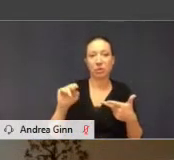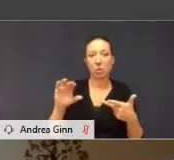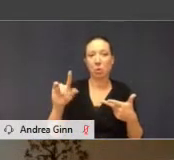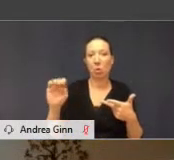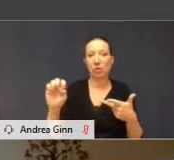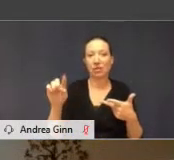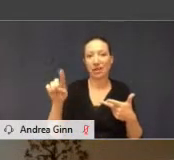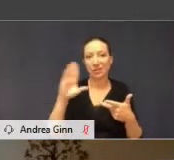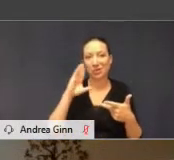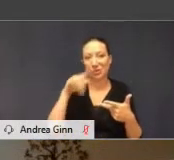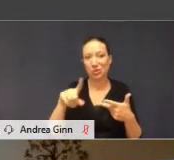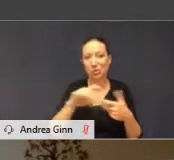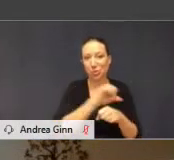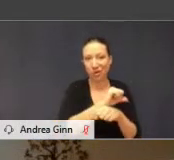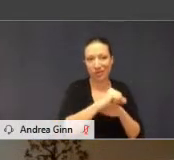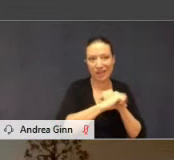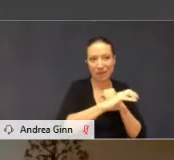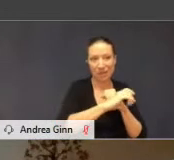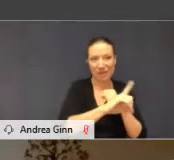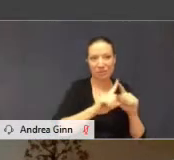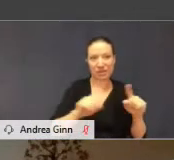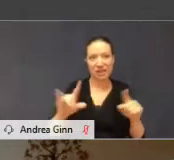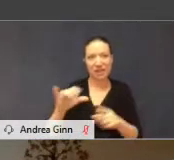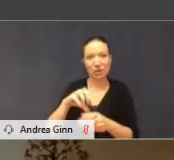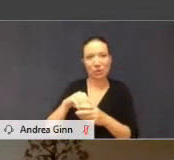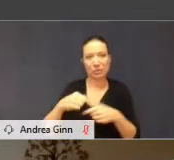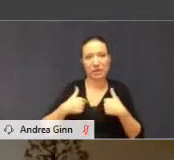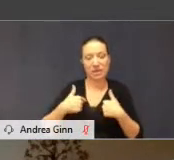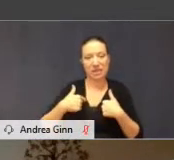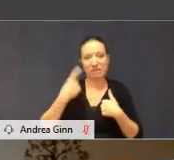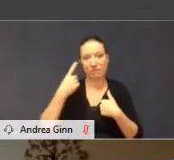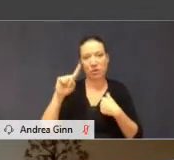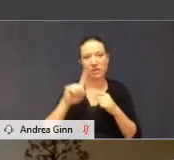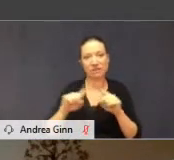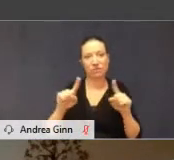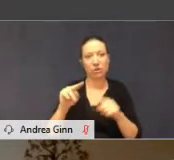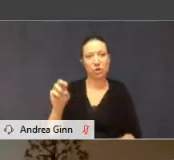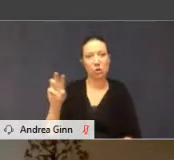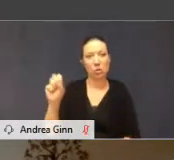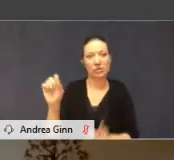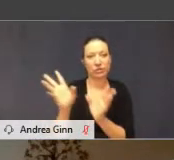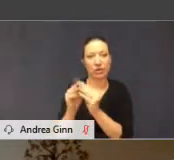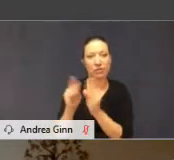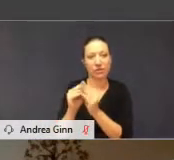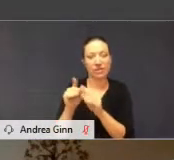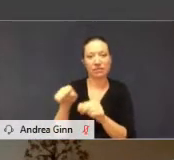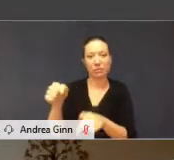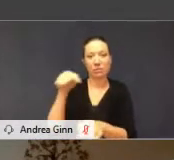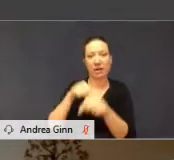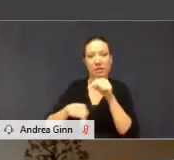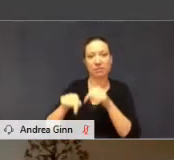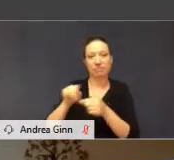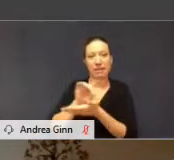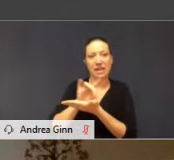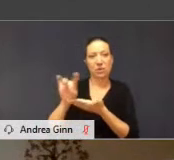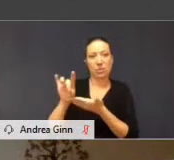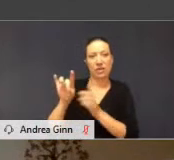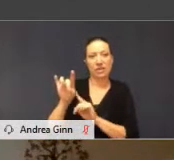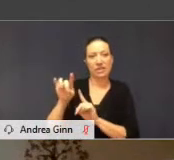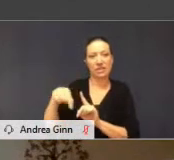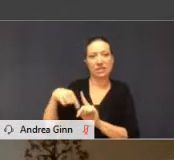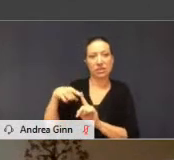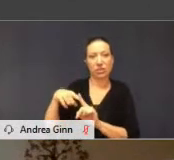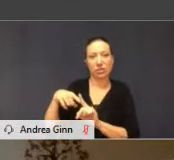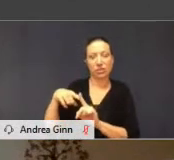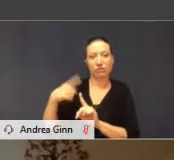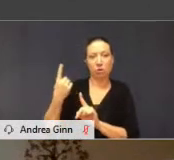at the press conference. I mean, you have to go back about 8 weeks till you get to a press conference where I haven't talked about the importance